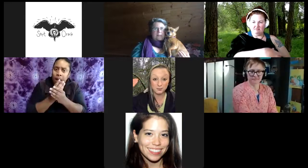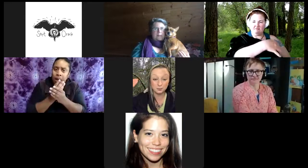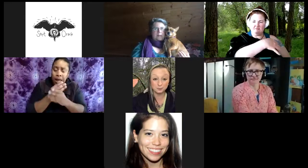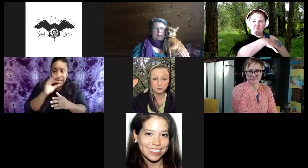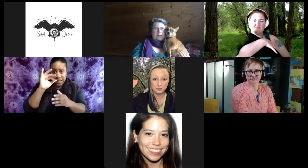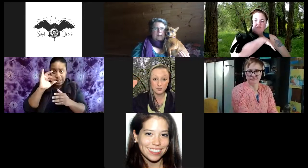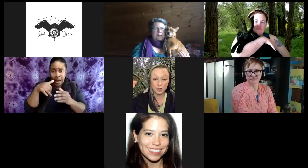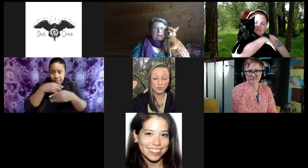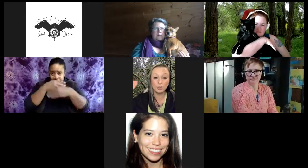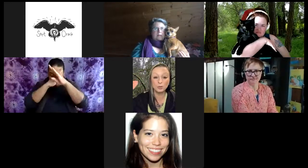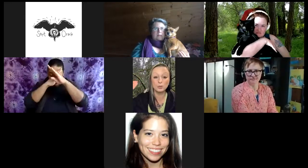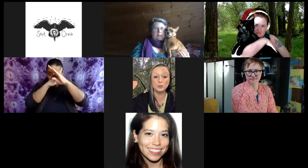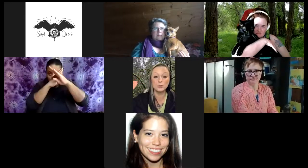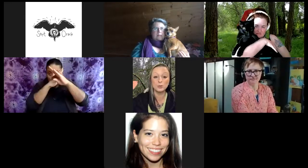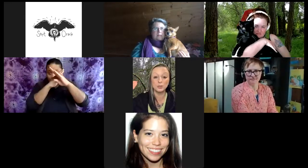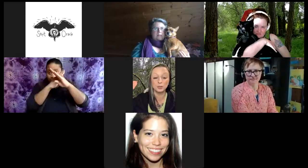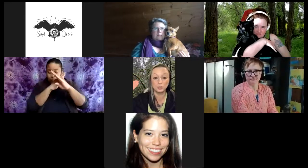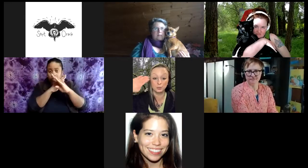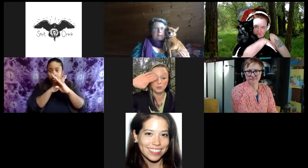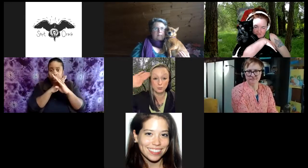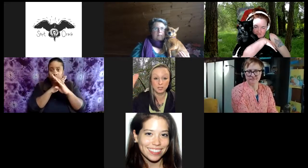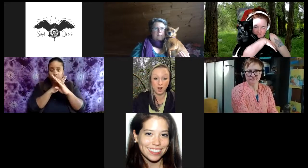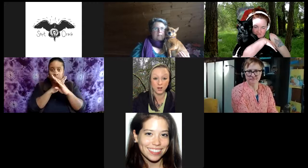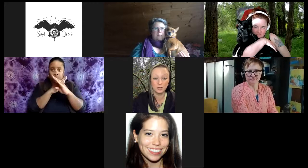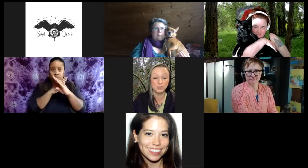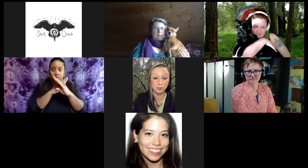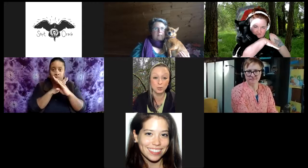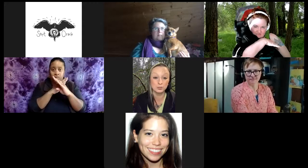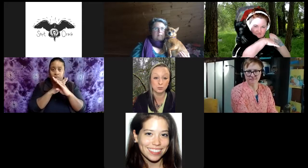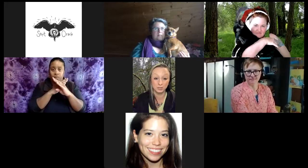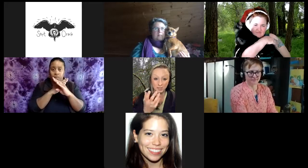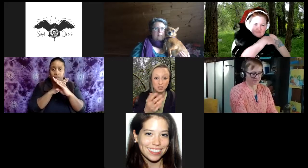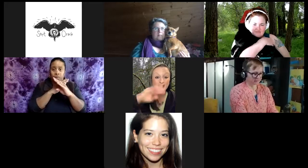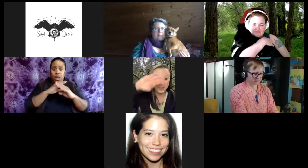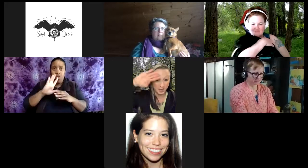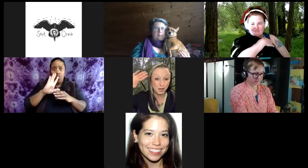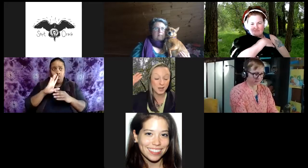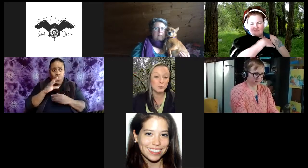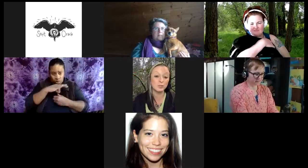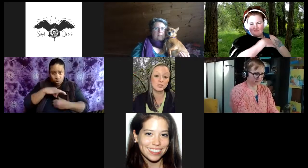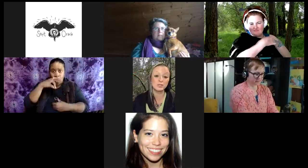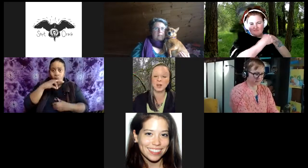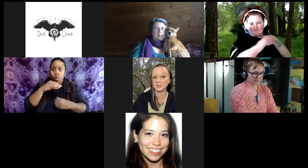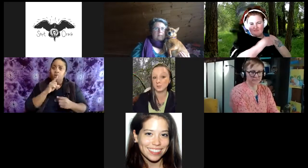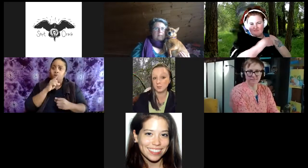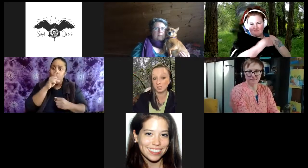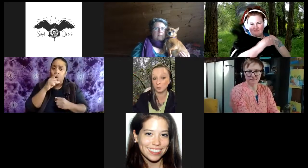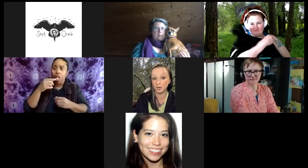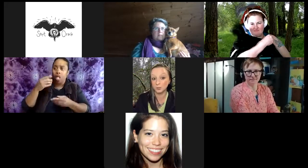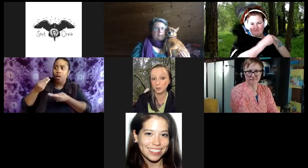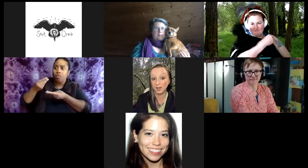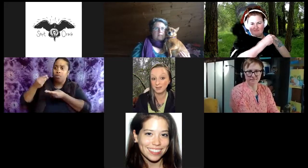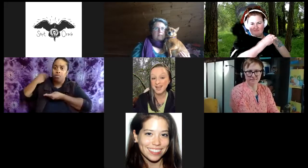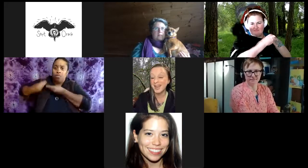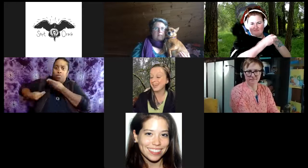have over who you really are, your soul's true lineage, that blindfold is starting to be